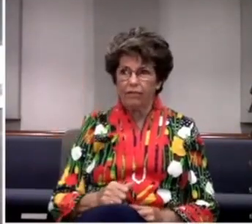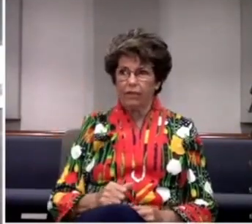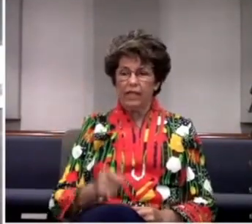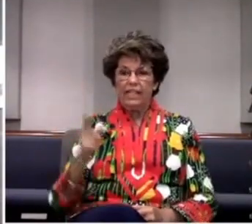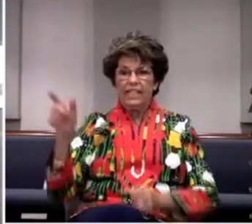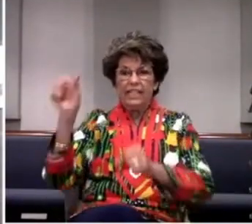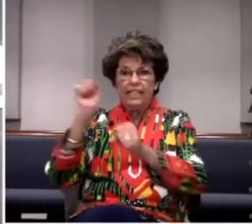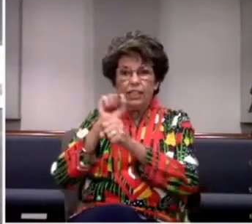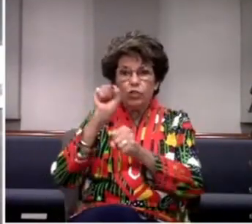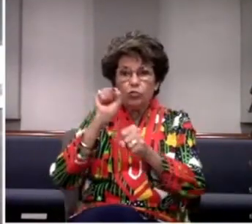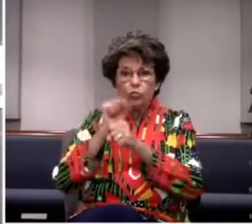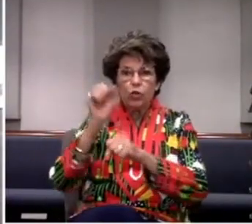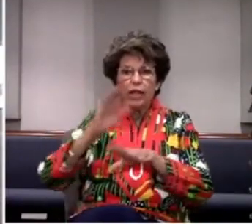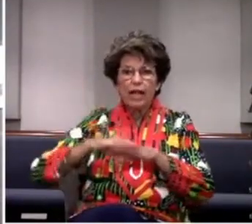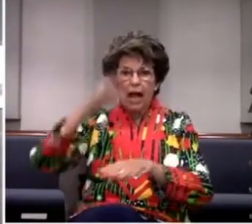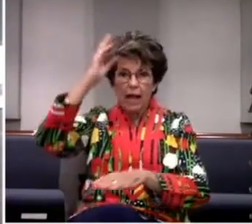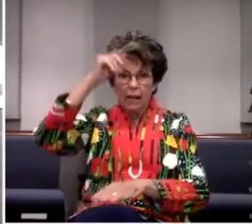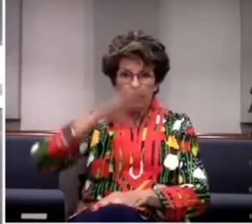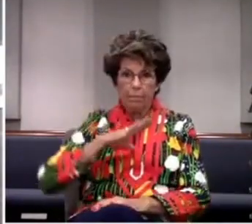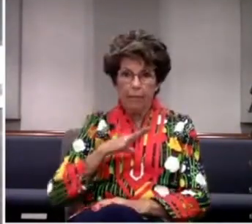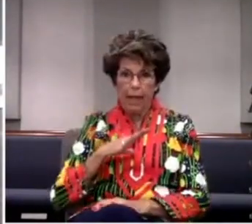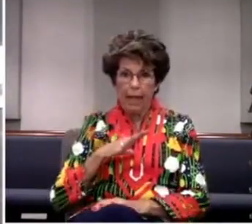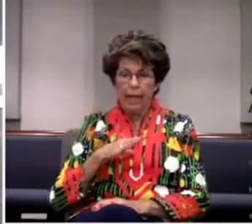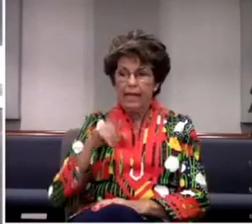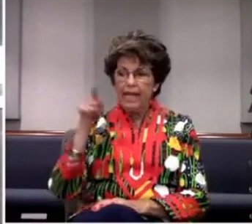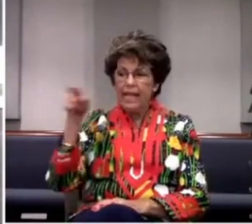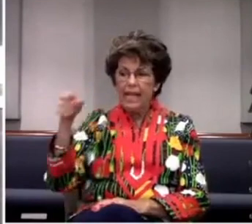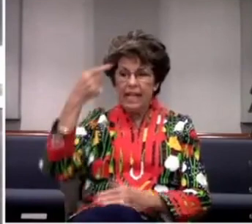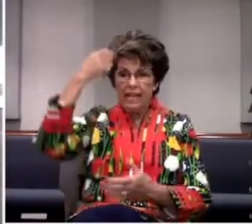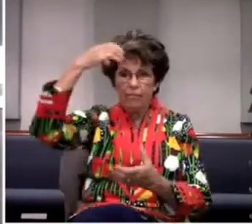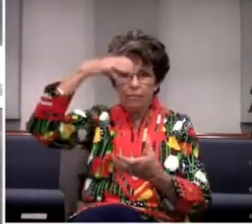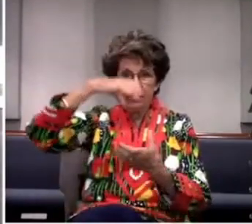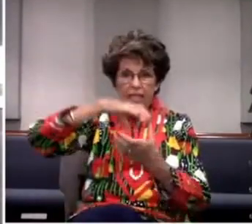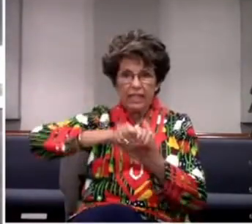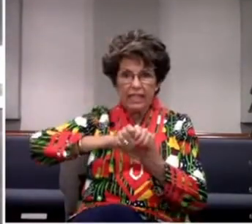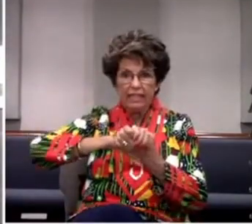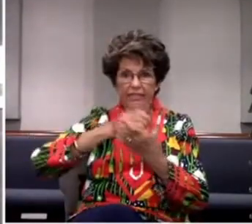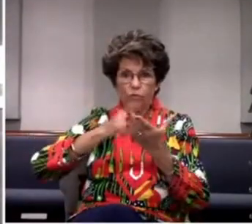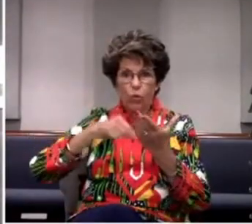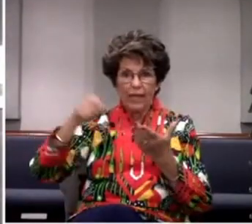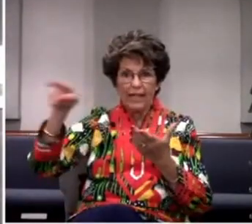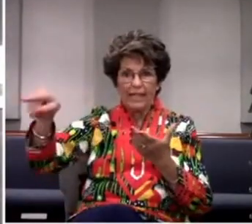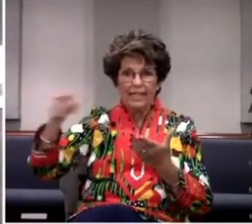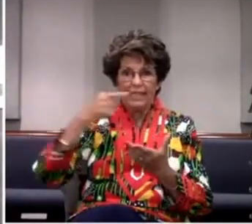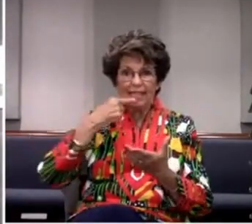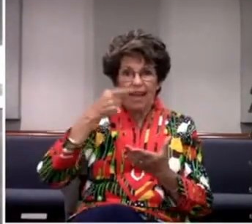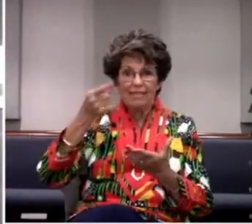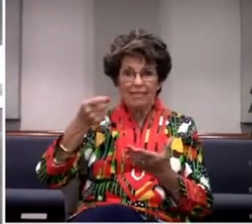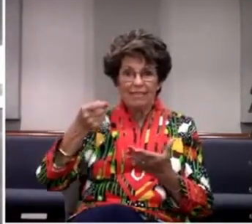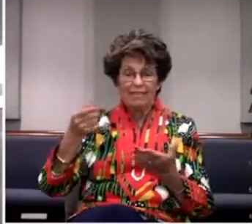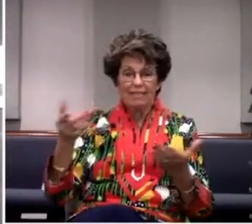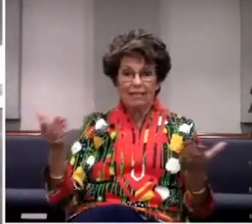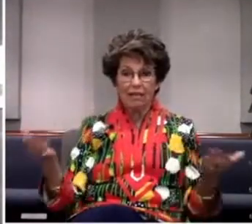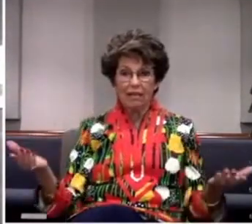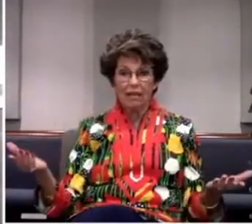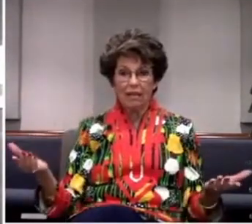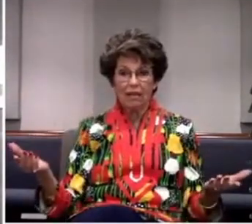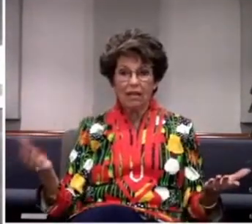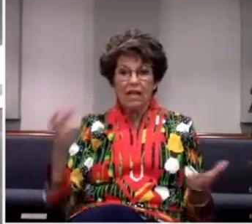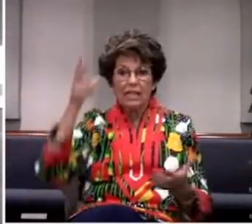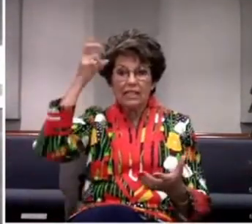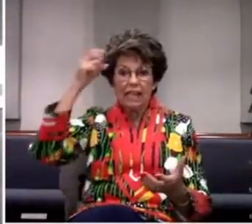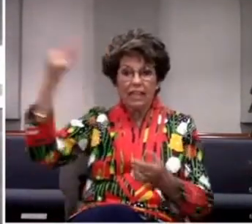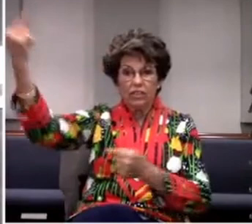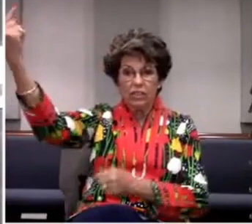working in humanity. He actually believes what he says. So Satan